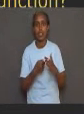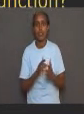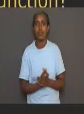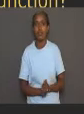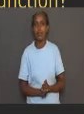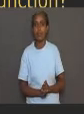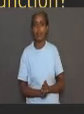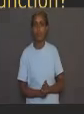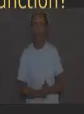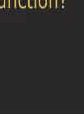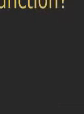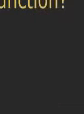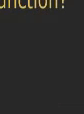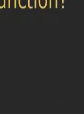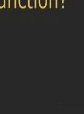Begin.